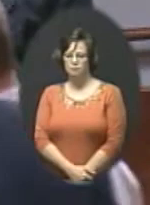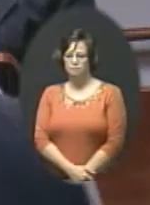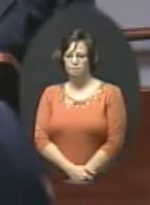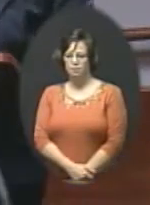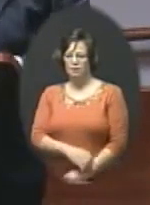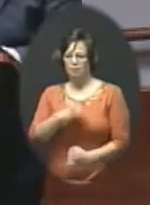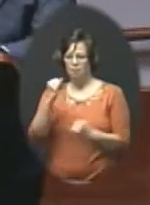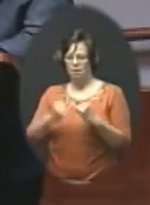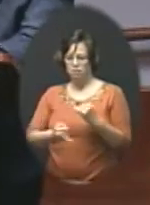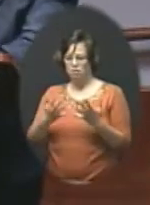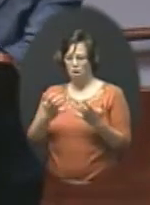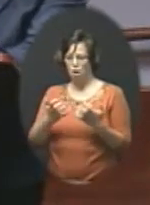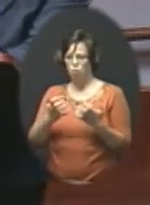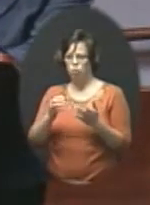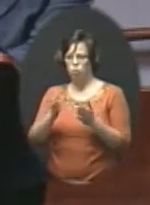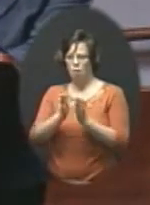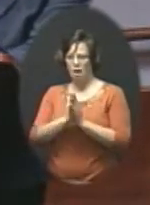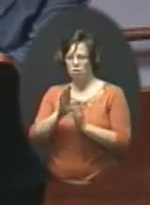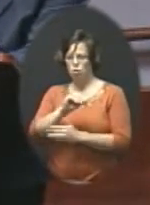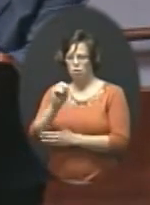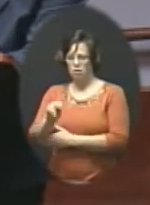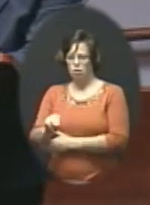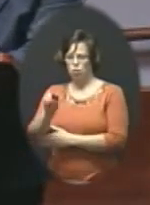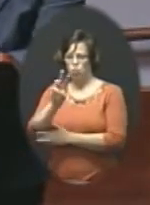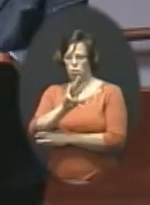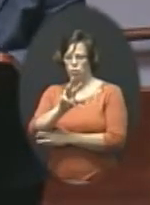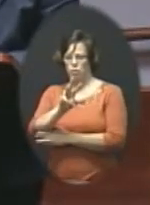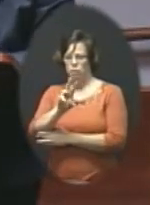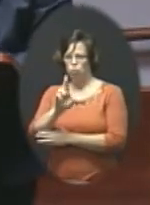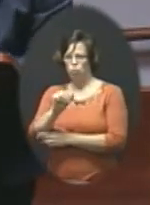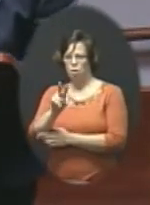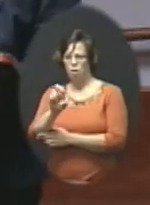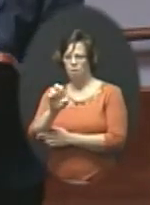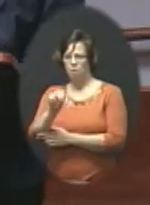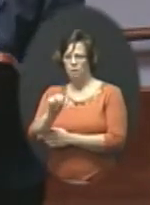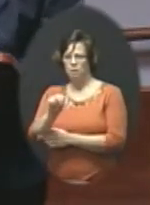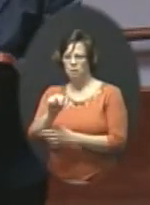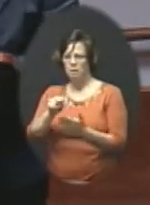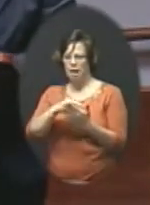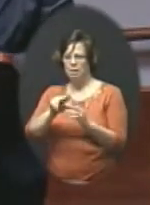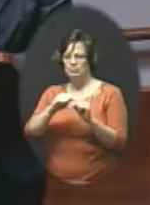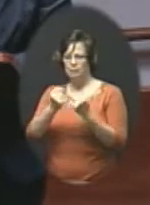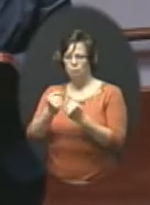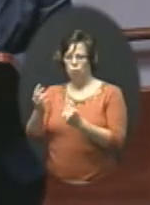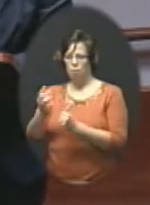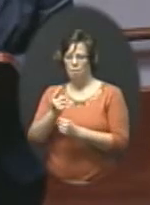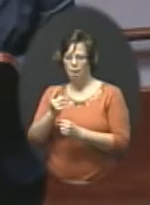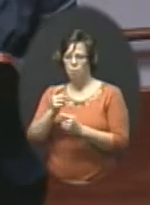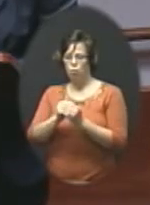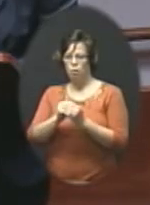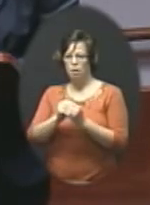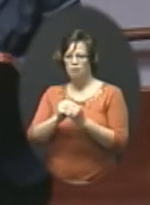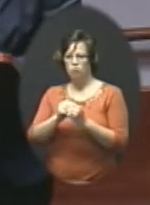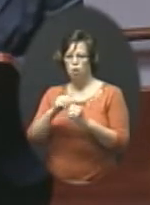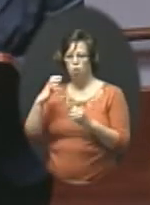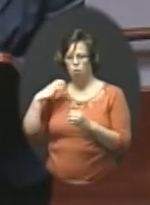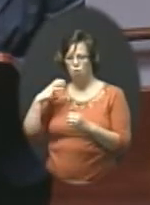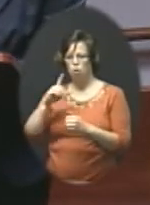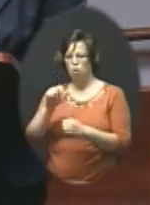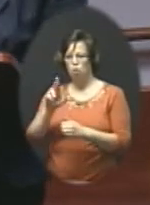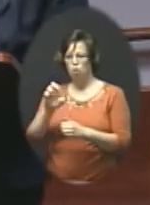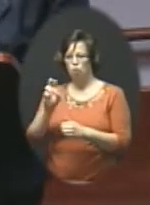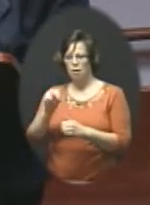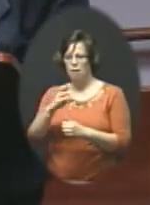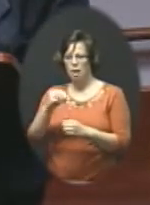And finally tonight, I'd like to ask the Olathe Northwest Ravens dance team to come forward, along with head coach Shannon Judge, assistant coach Lauren Hipp,